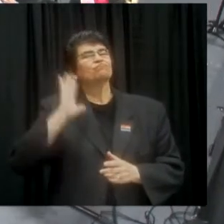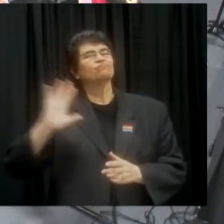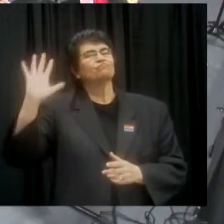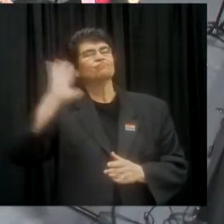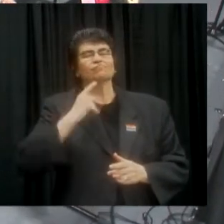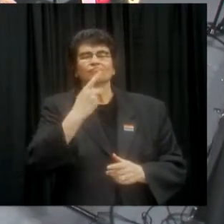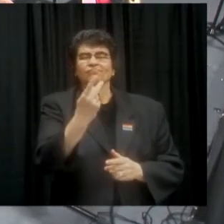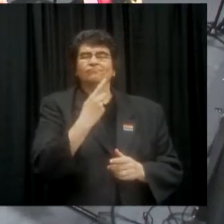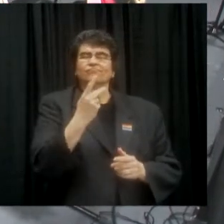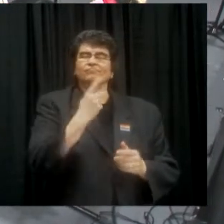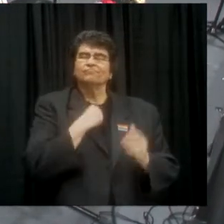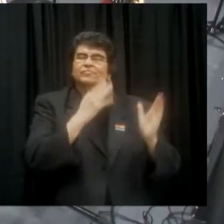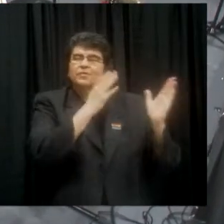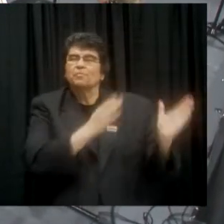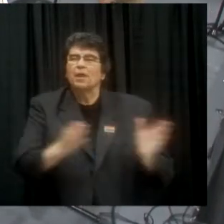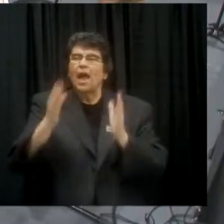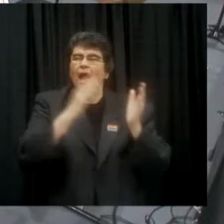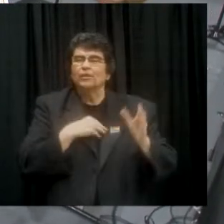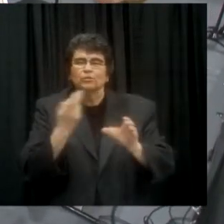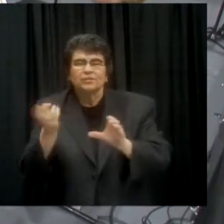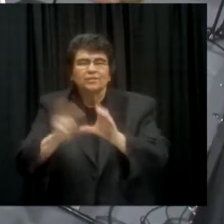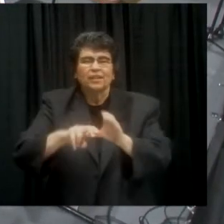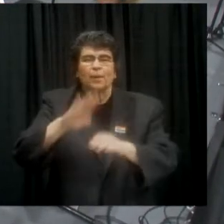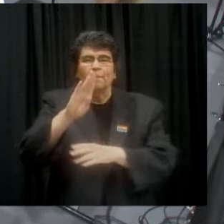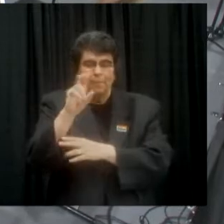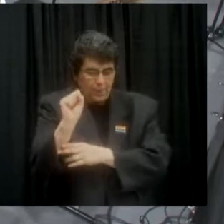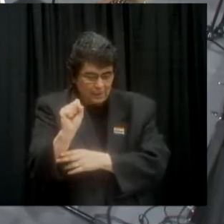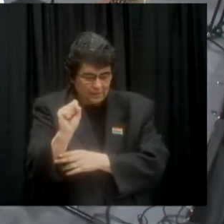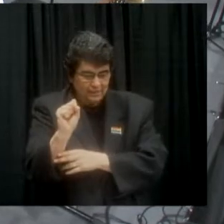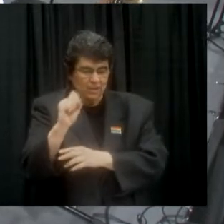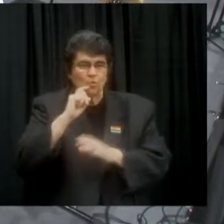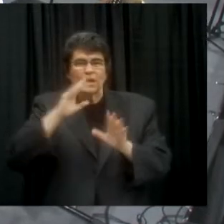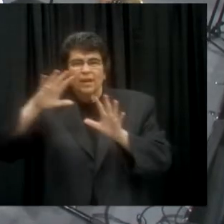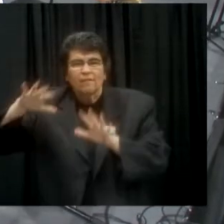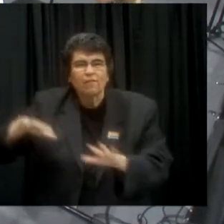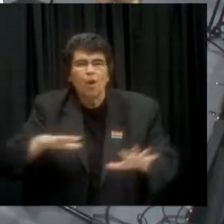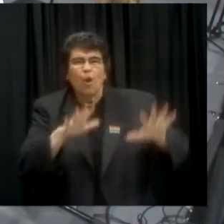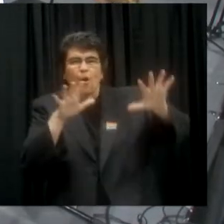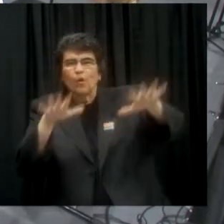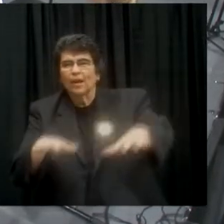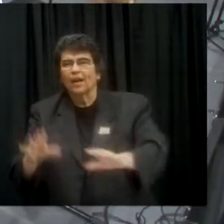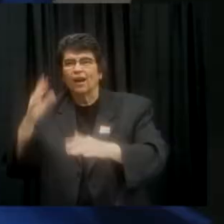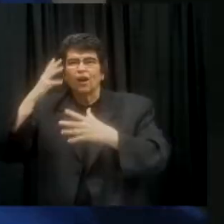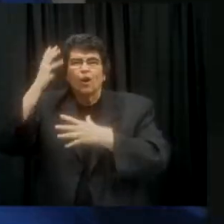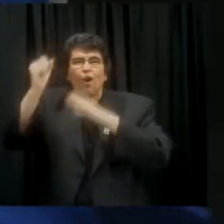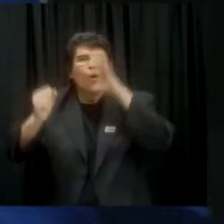us, next thing you know, the two of us are floating, drifting somewhere new.